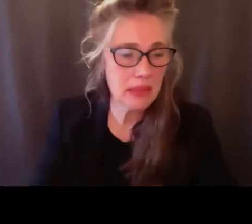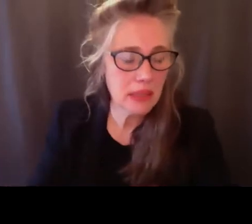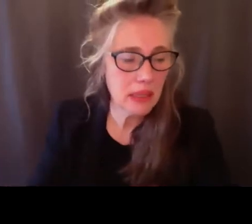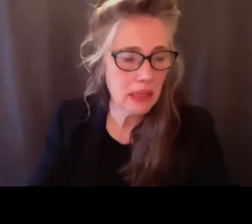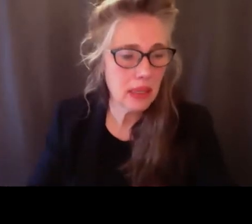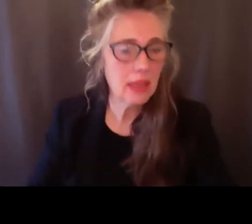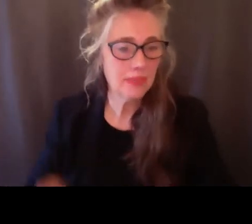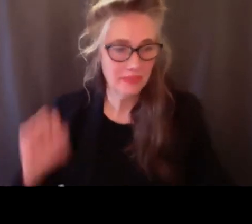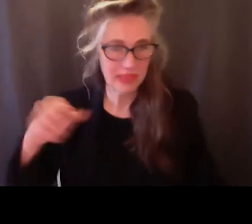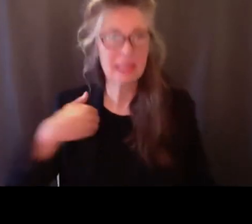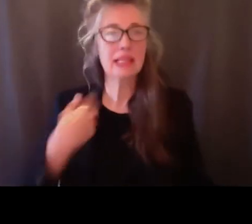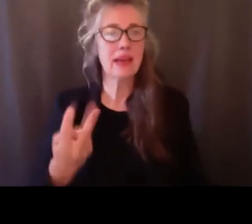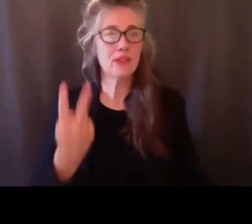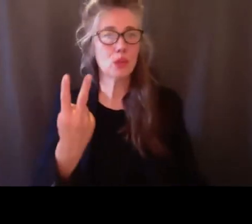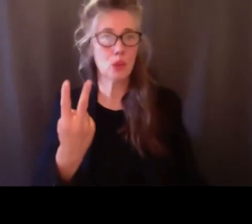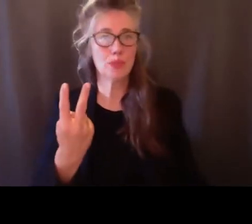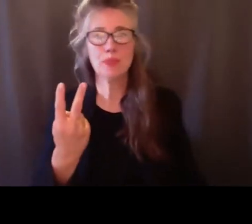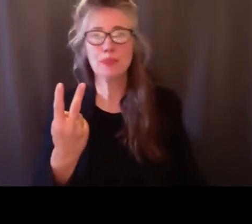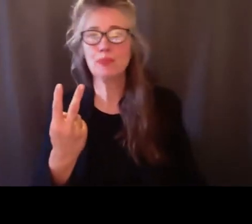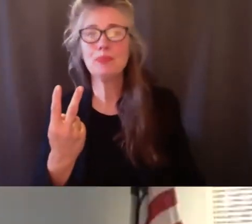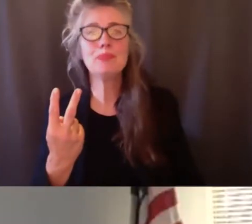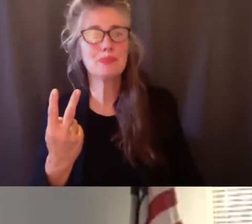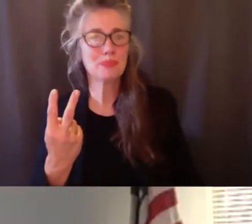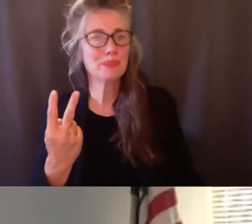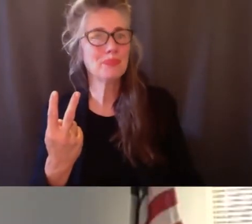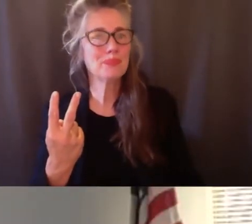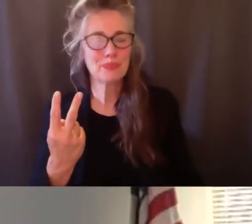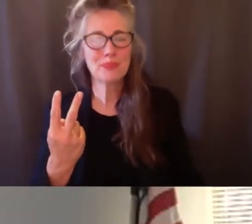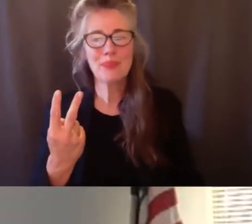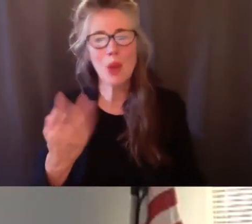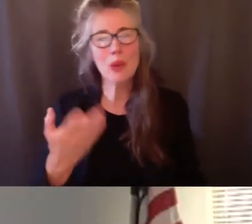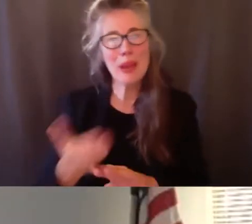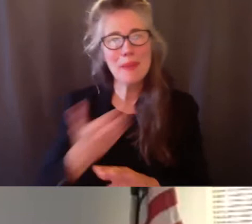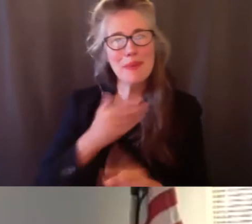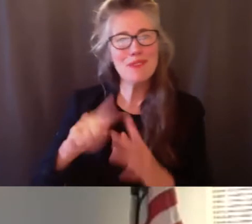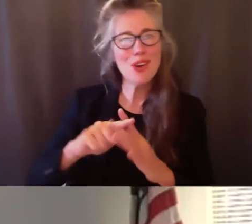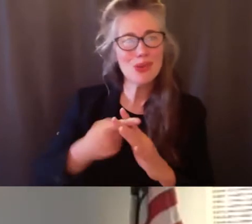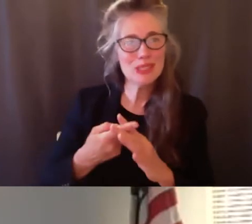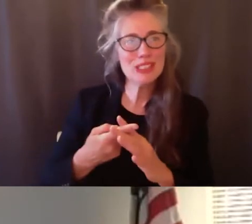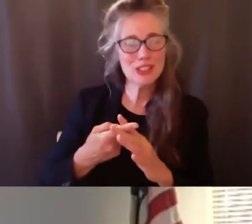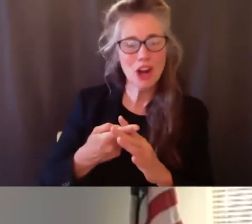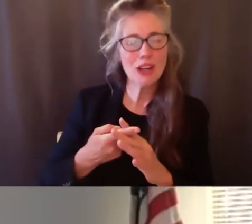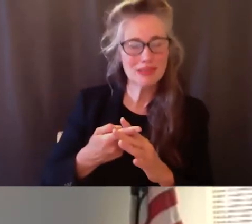Yes, we have two. All right, let's take those before the hearing. Thank you.